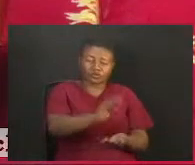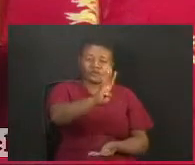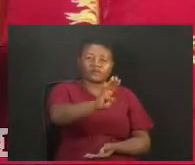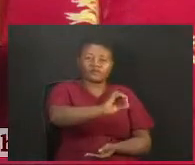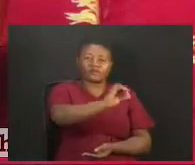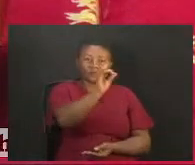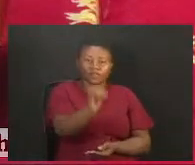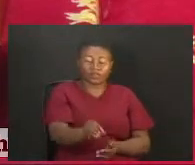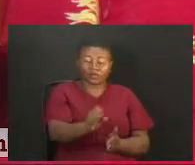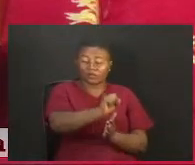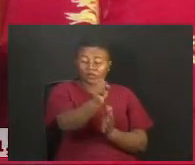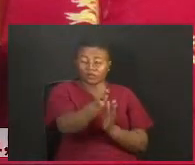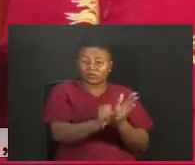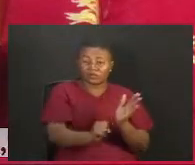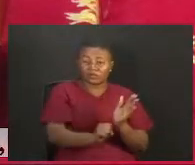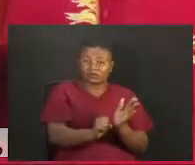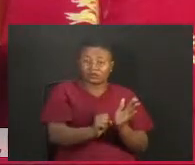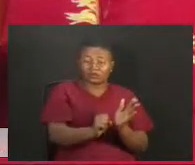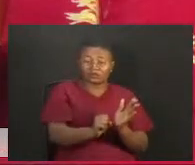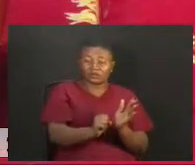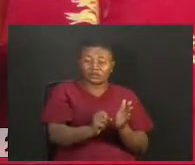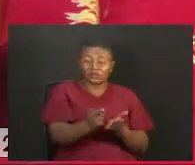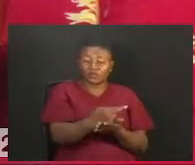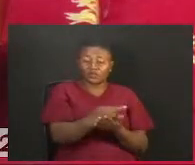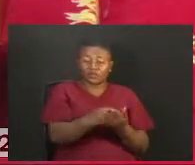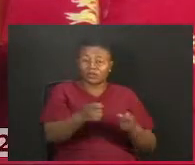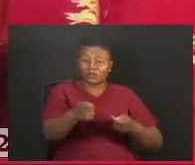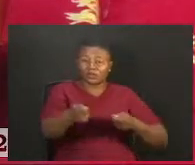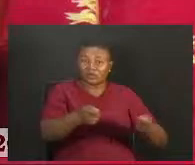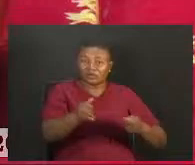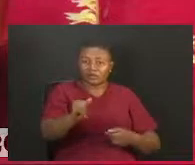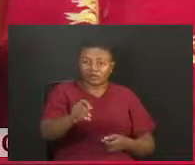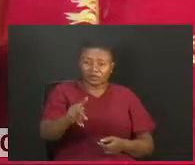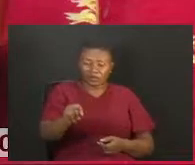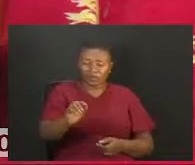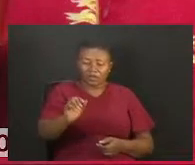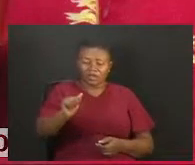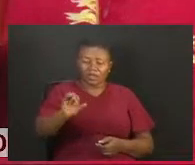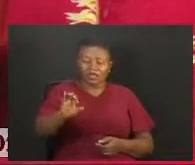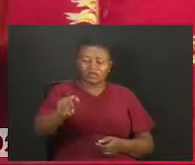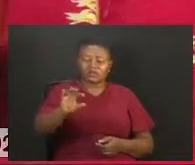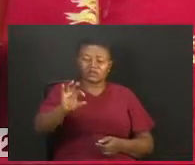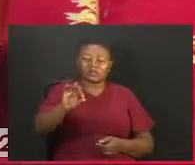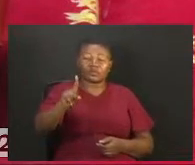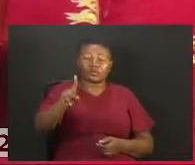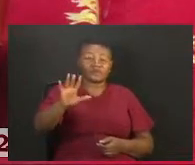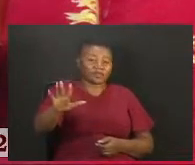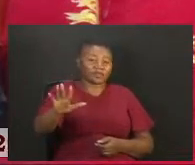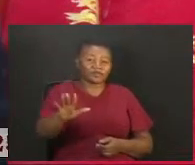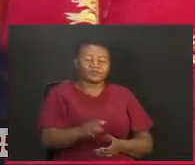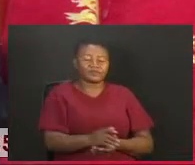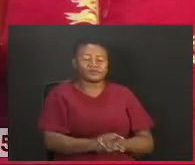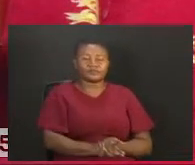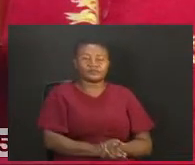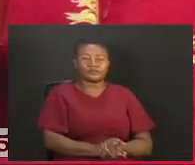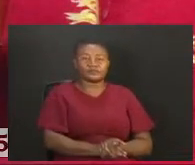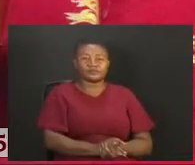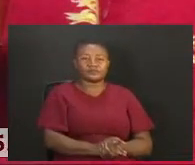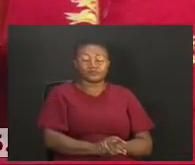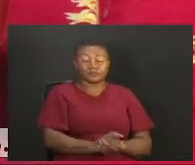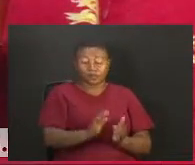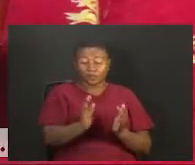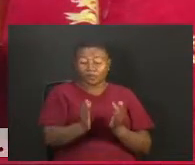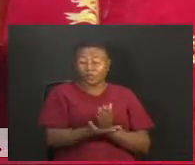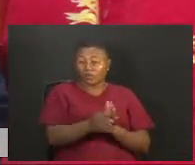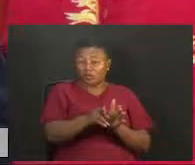Section 69 of the Revenue Administration Act, Act 915. Mr. Speaker, by